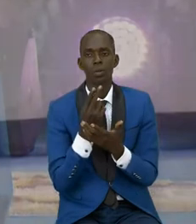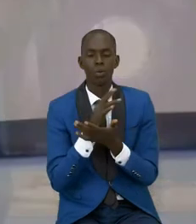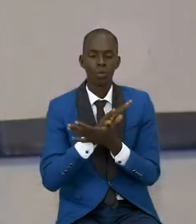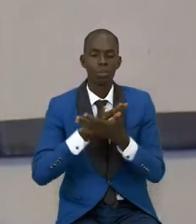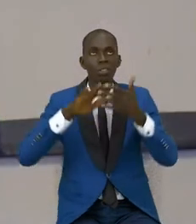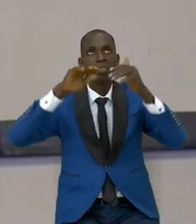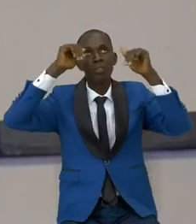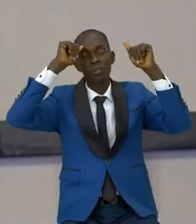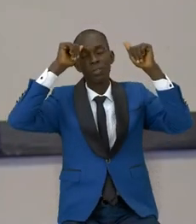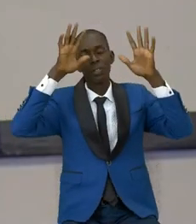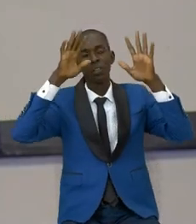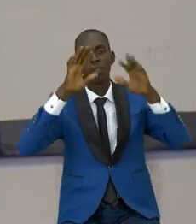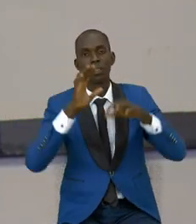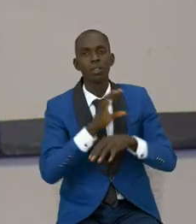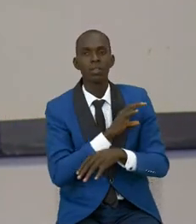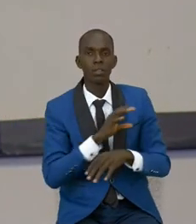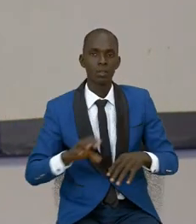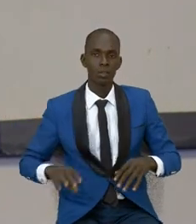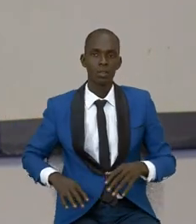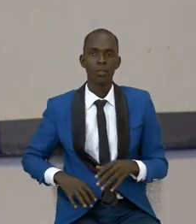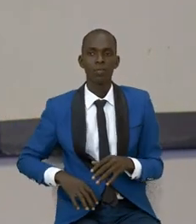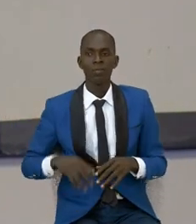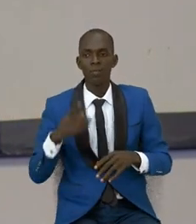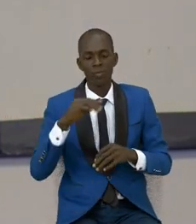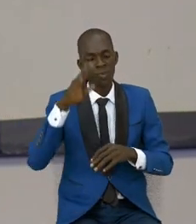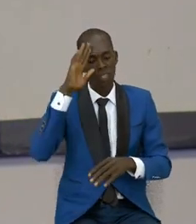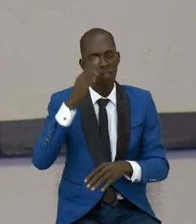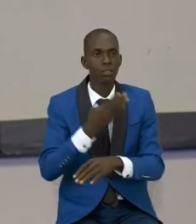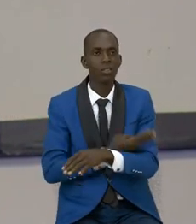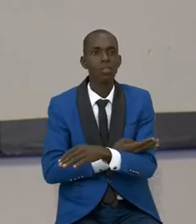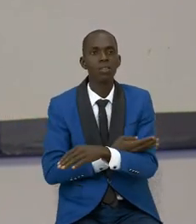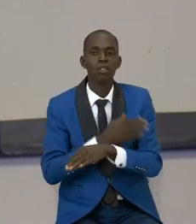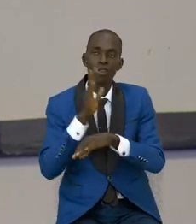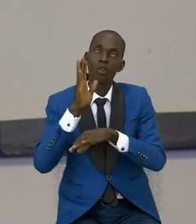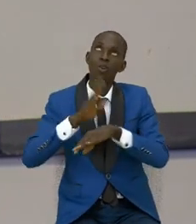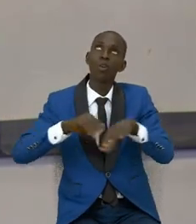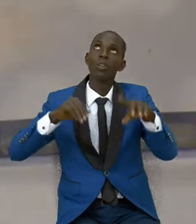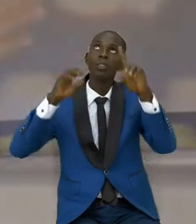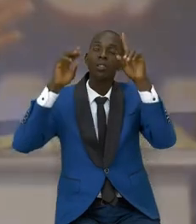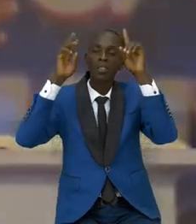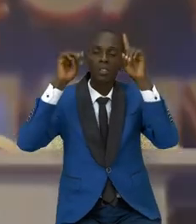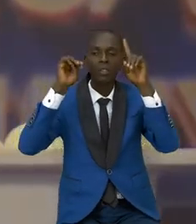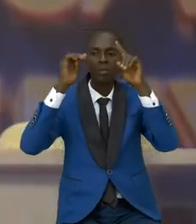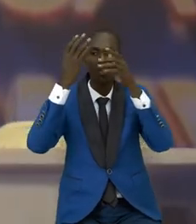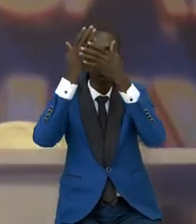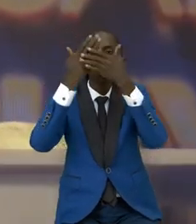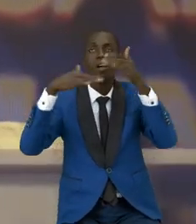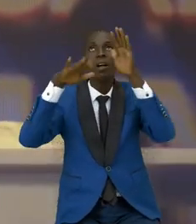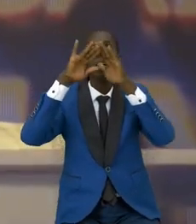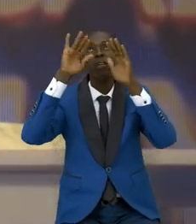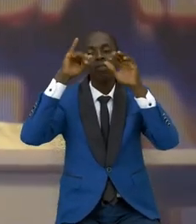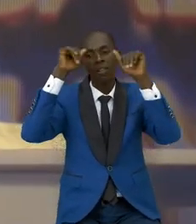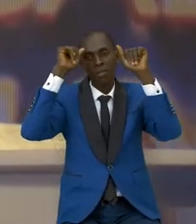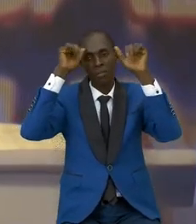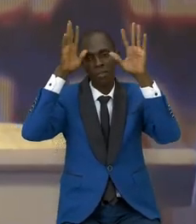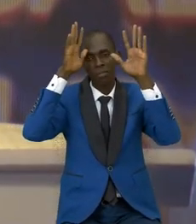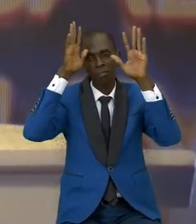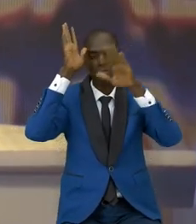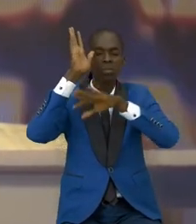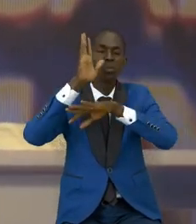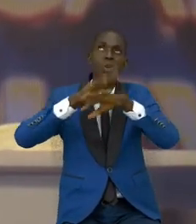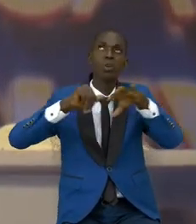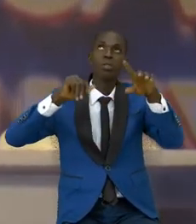Father, Christ the Son called him Heavenly Father, called